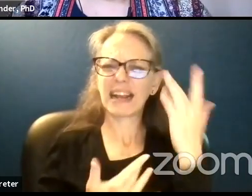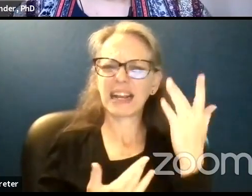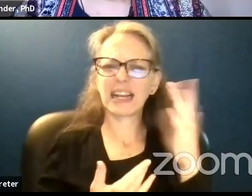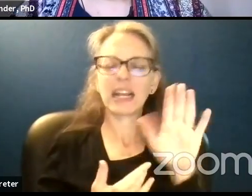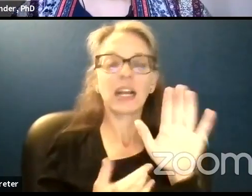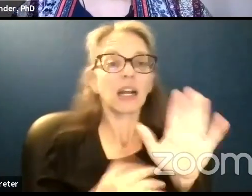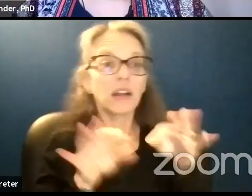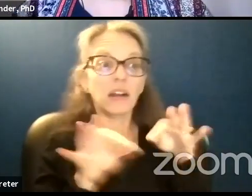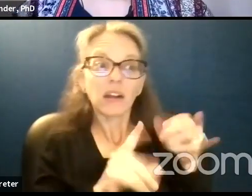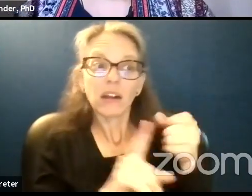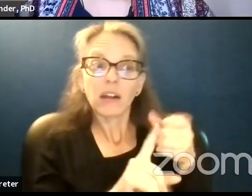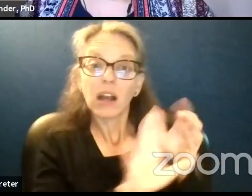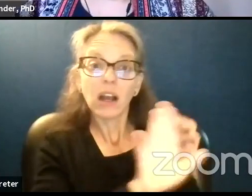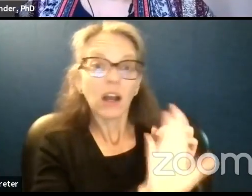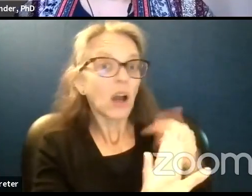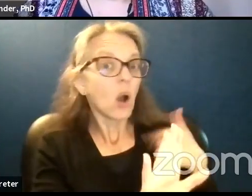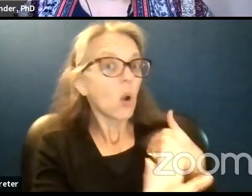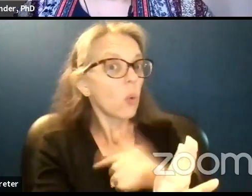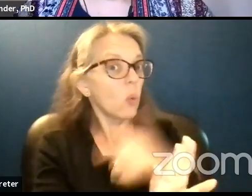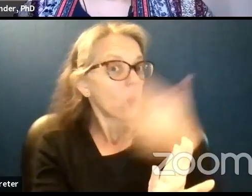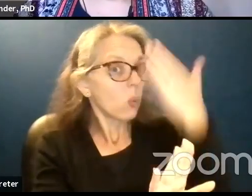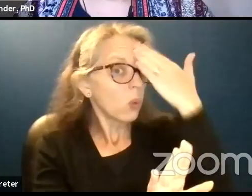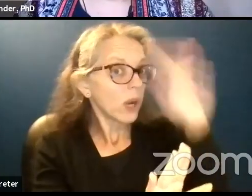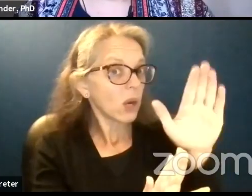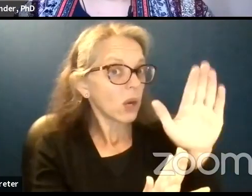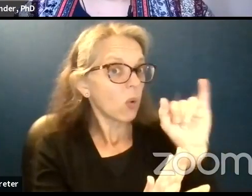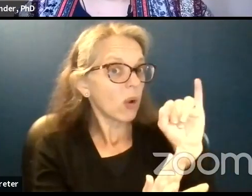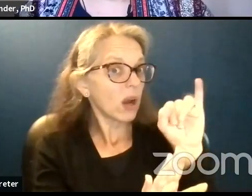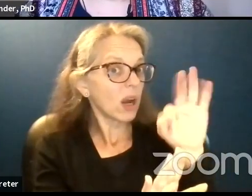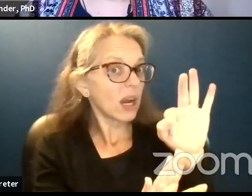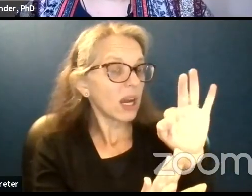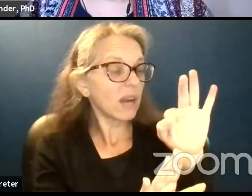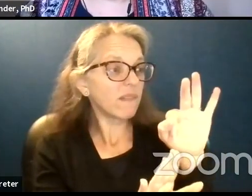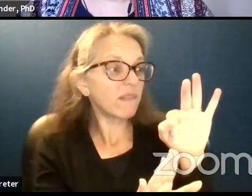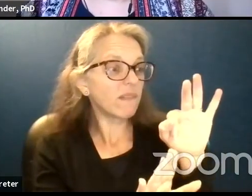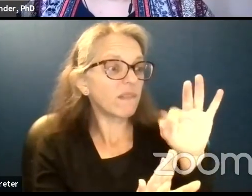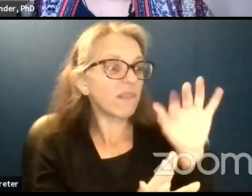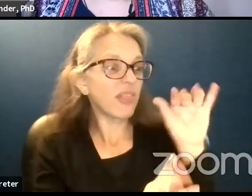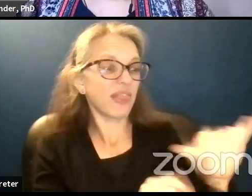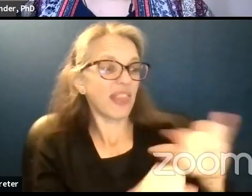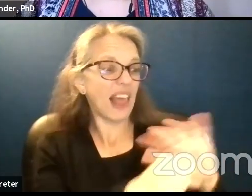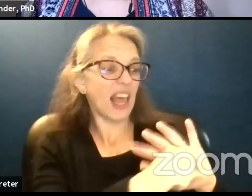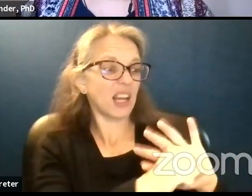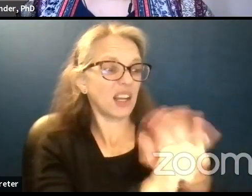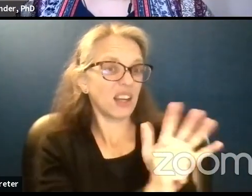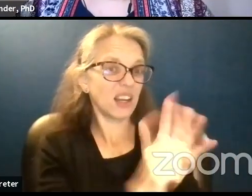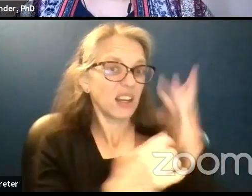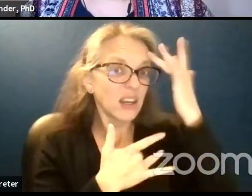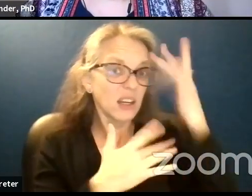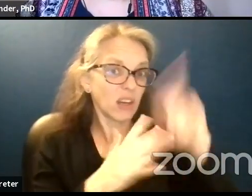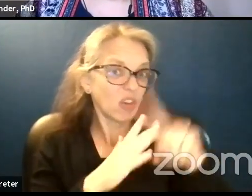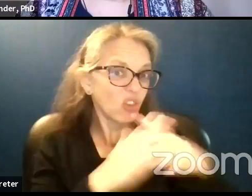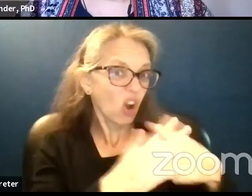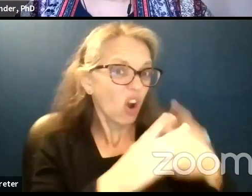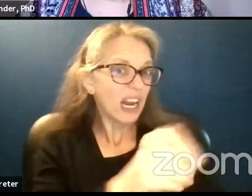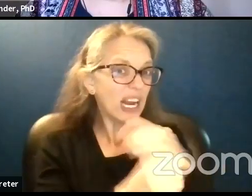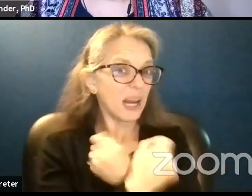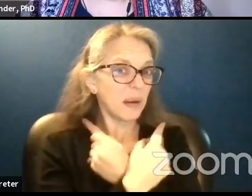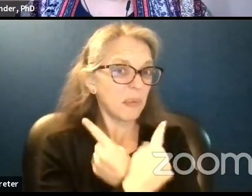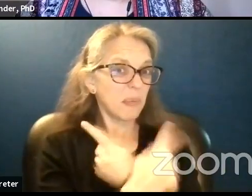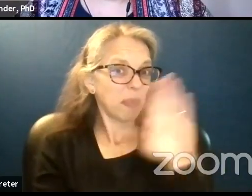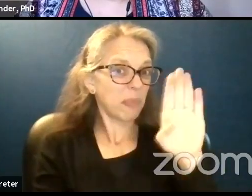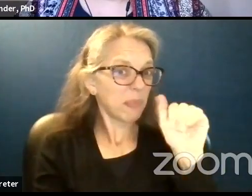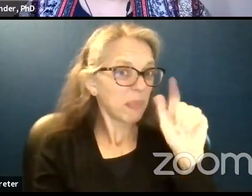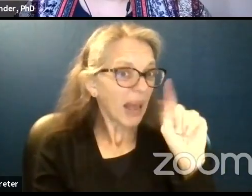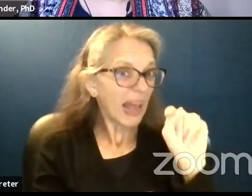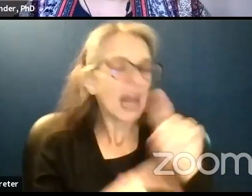We don't know for sure that this pandemic virus started in bats, but scientists have some pretty good